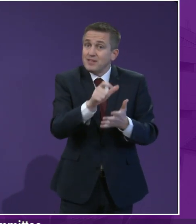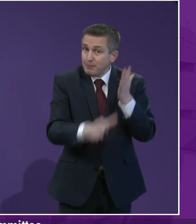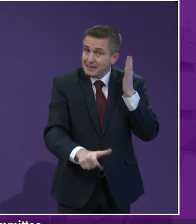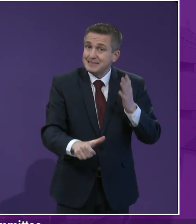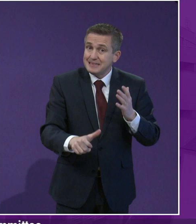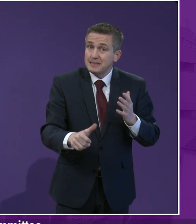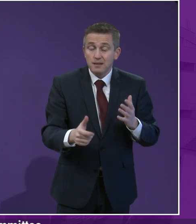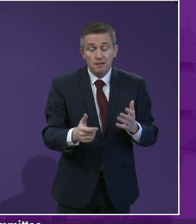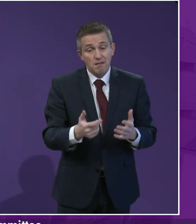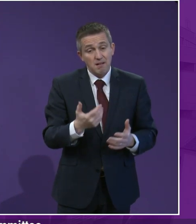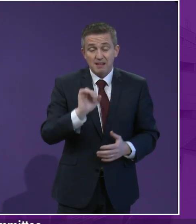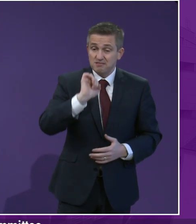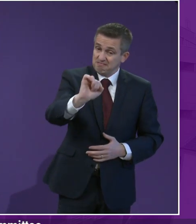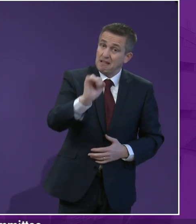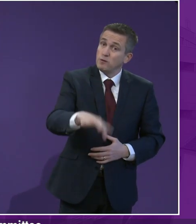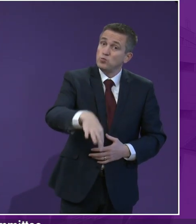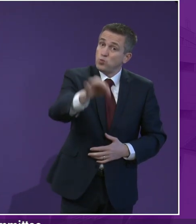onto identification.